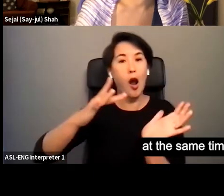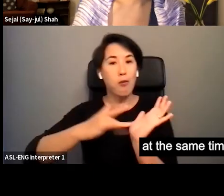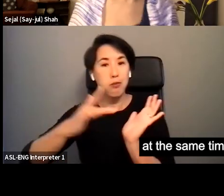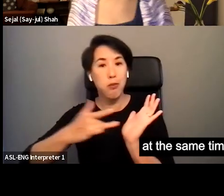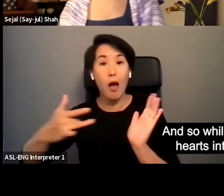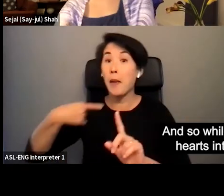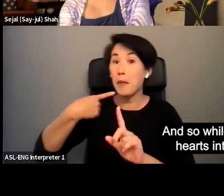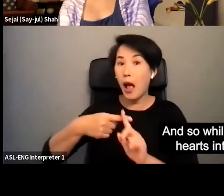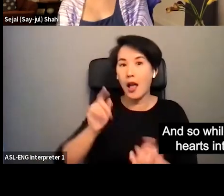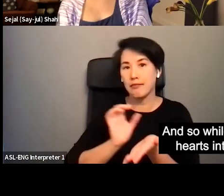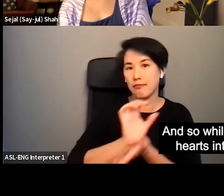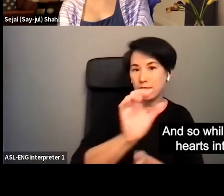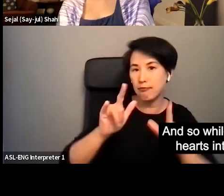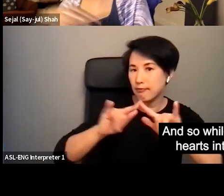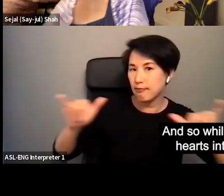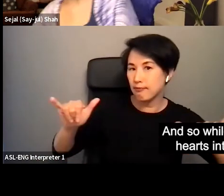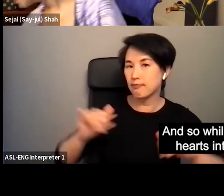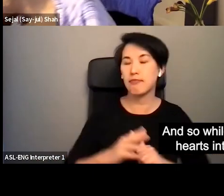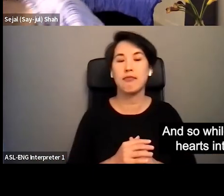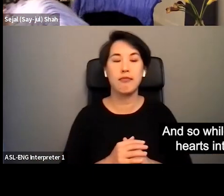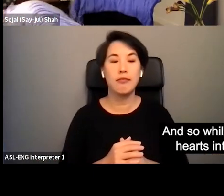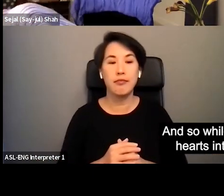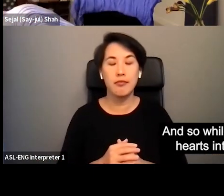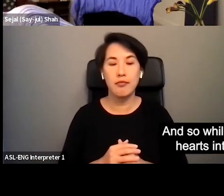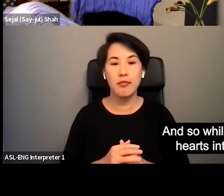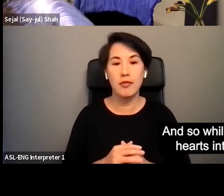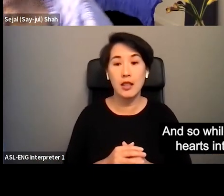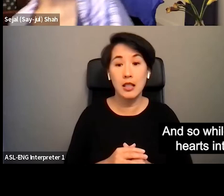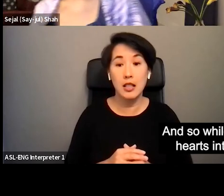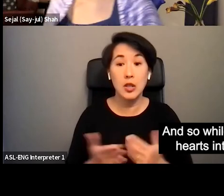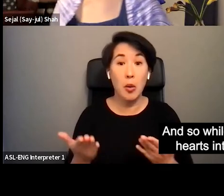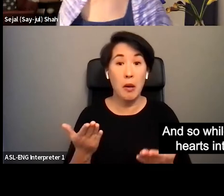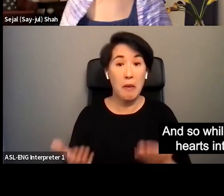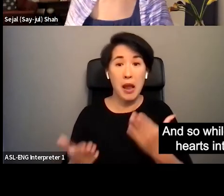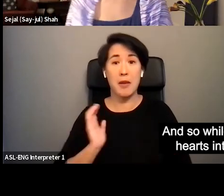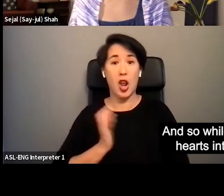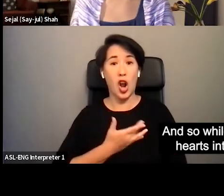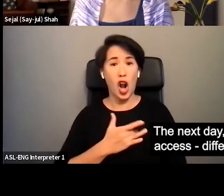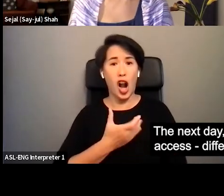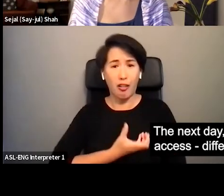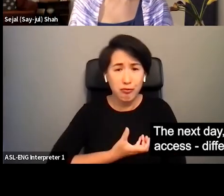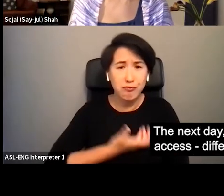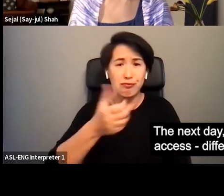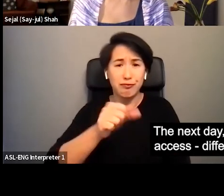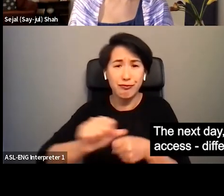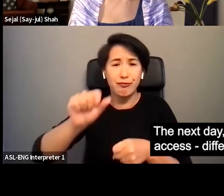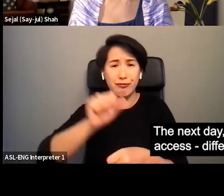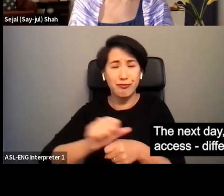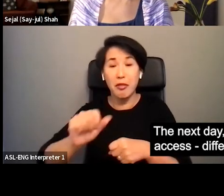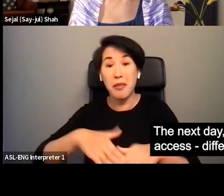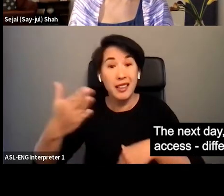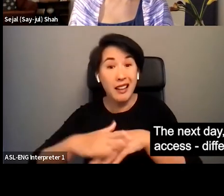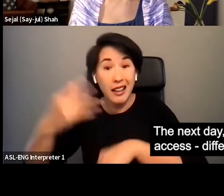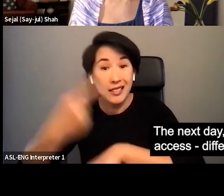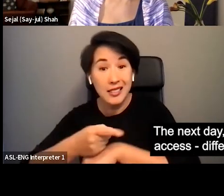marginalized. And so while we may pour our hearts into labors of love, the next day,